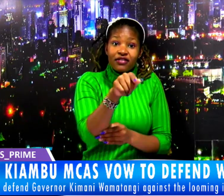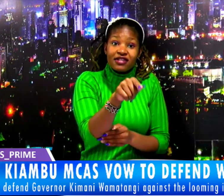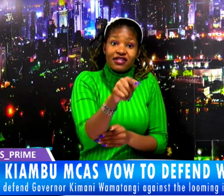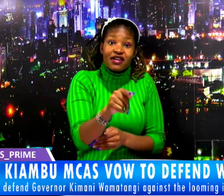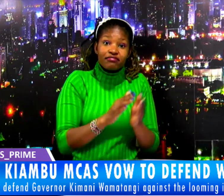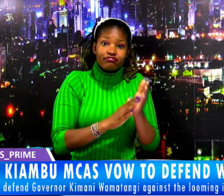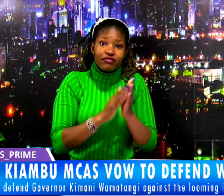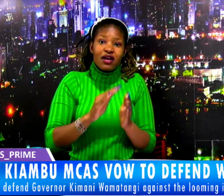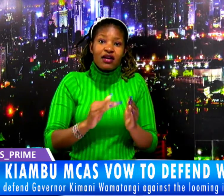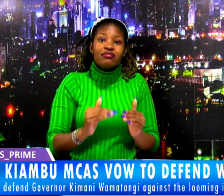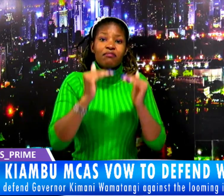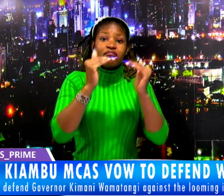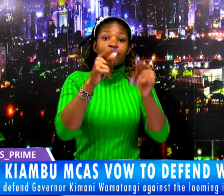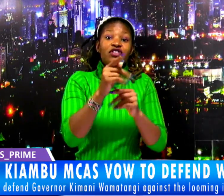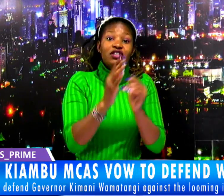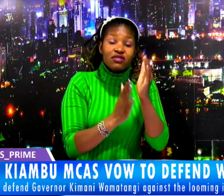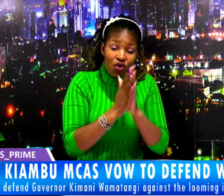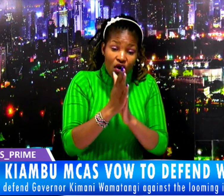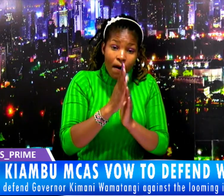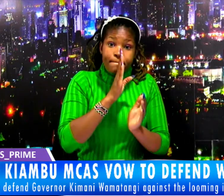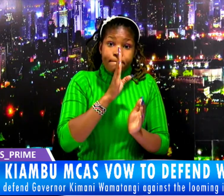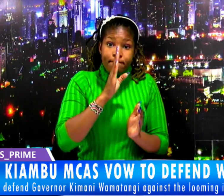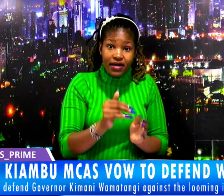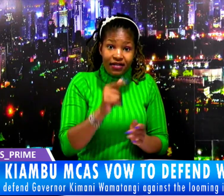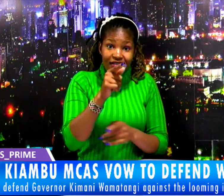Peter Mboro,